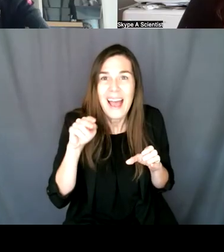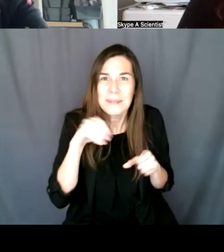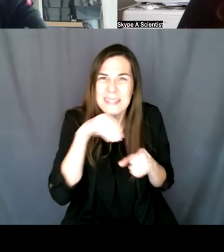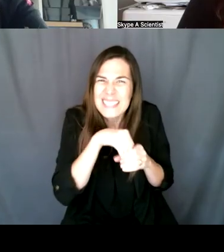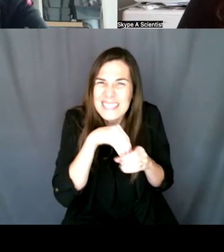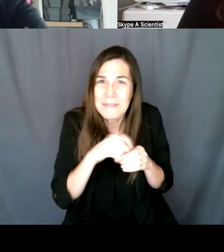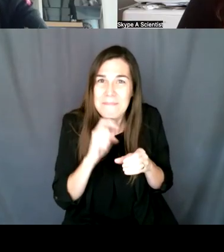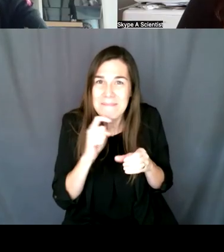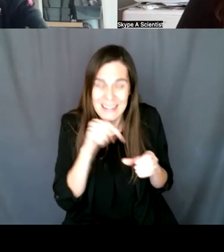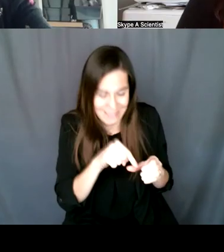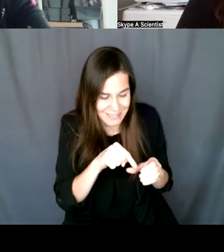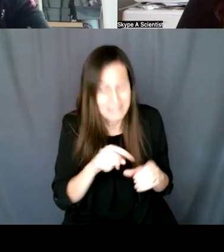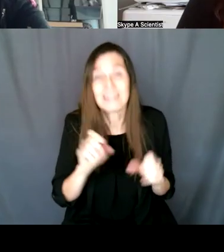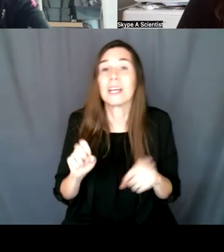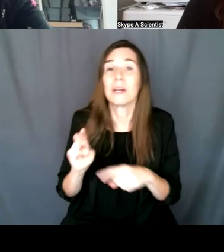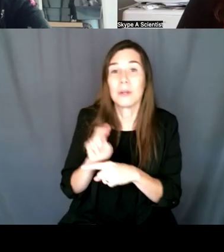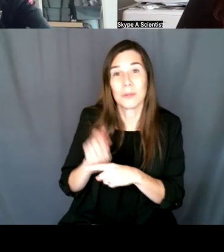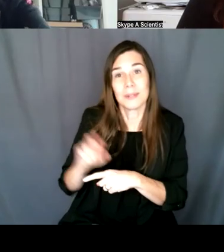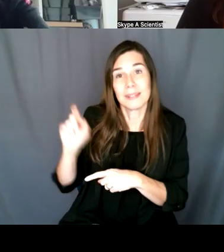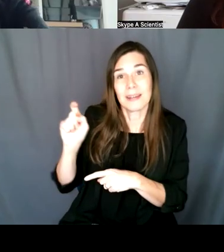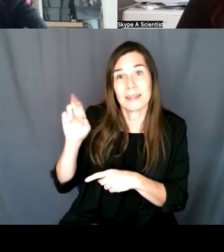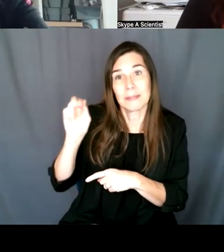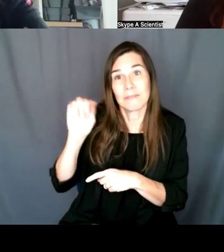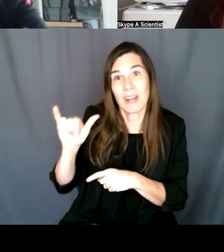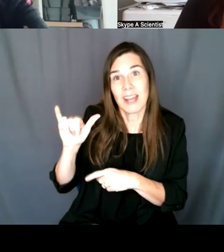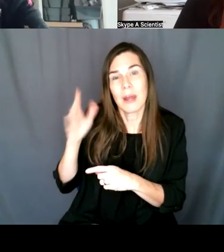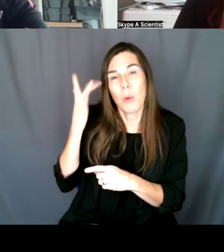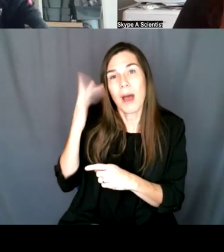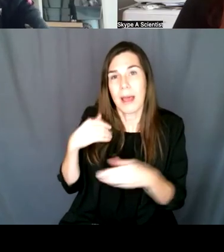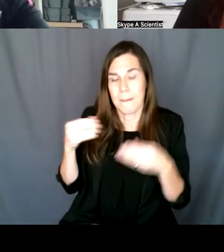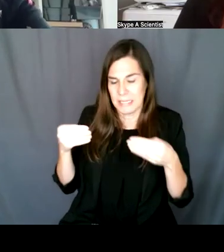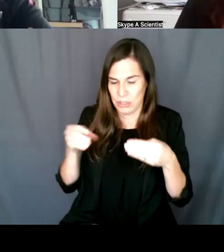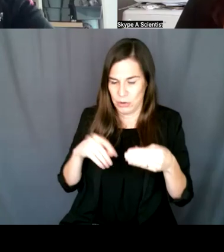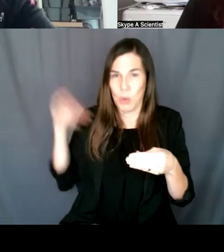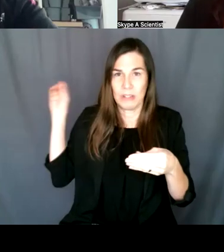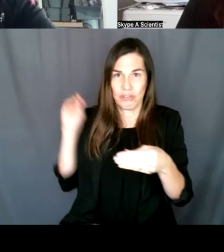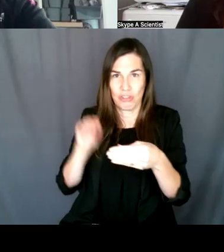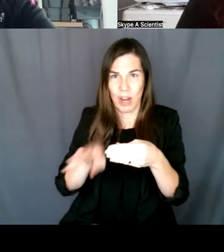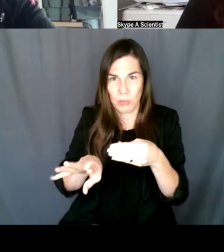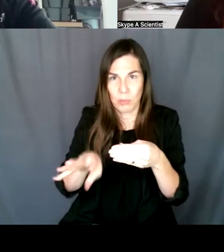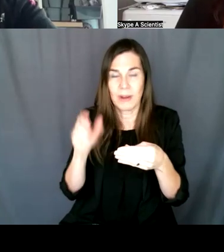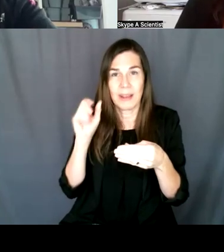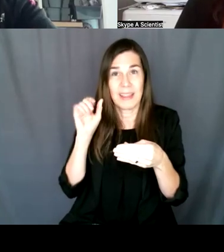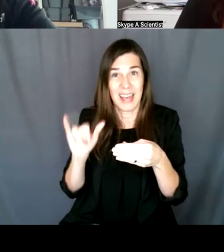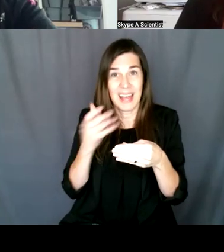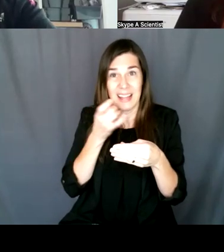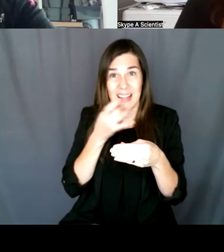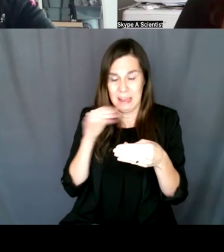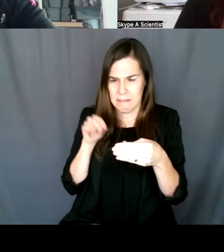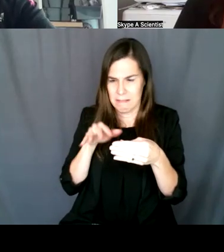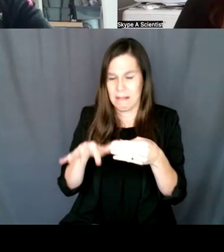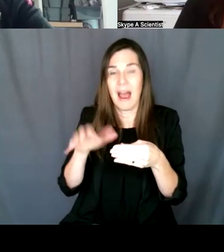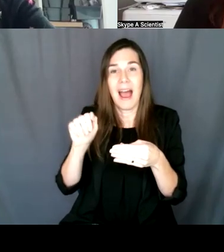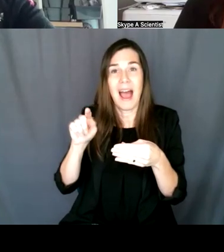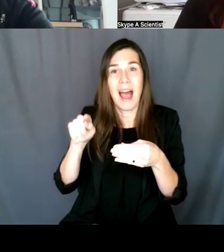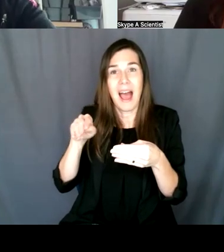also use X-rays. X-rays can shine through a material, and then the way that they bounce off of the atoms